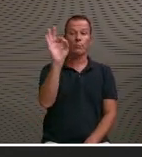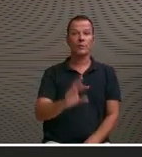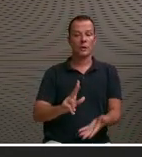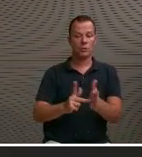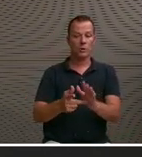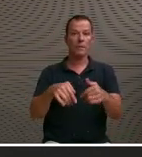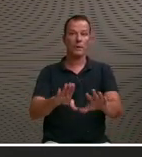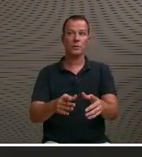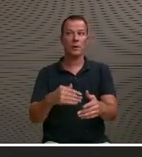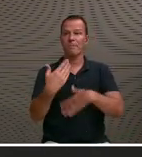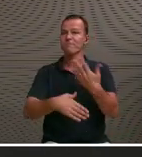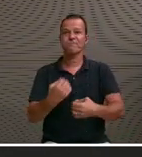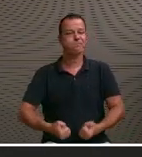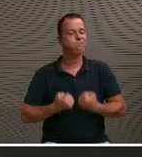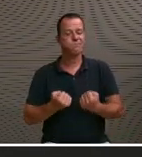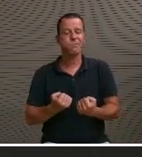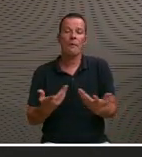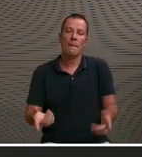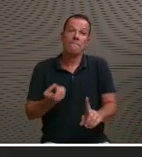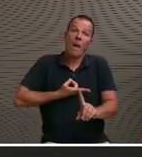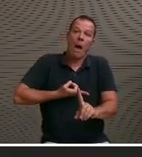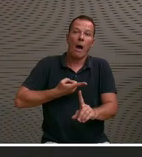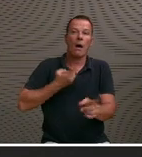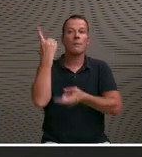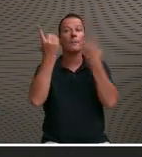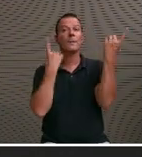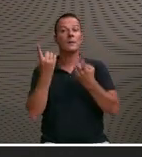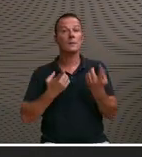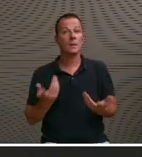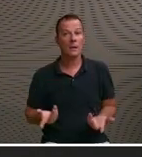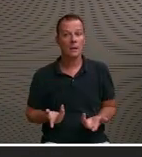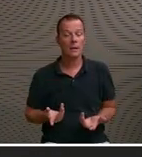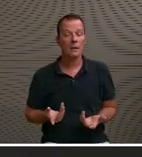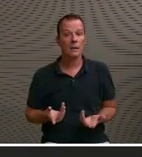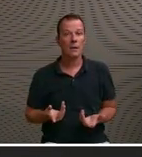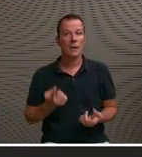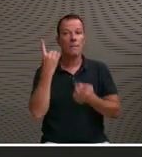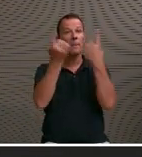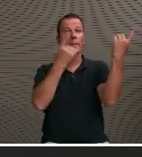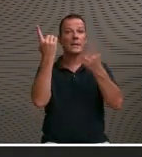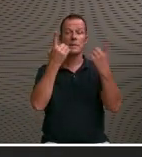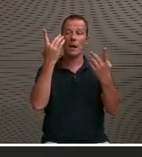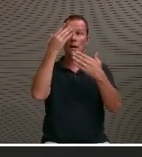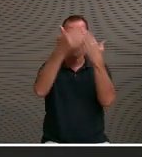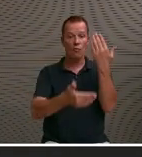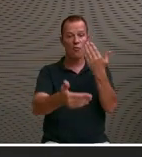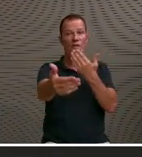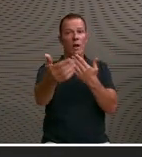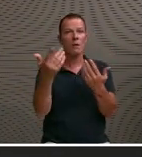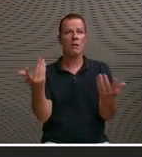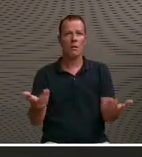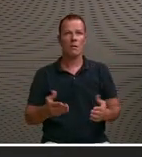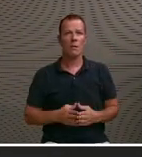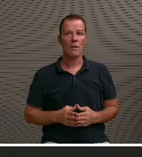you've really got to be thinking about forward order book, about sourcing and low-cost financing. And for the remaining